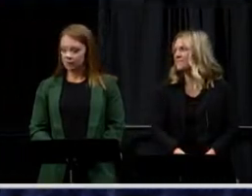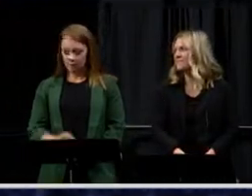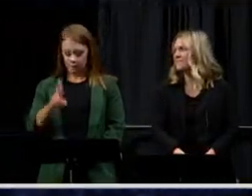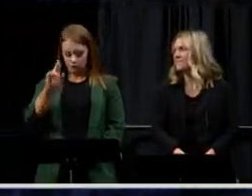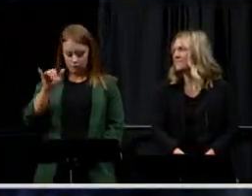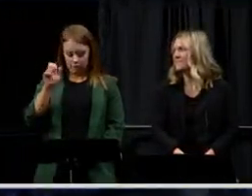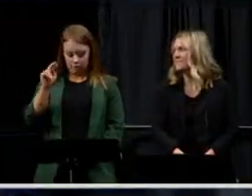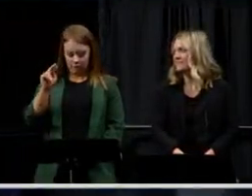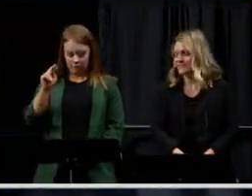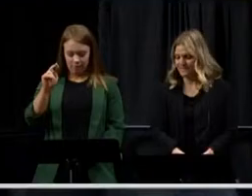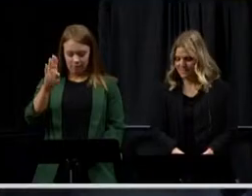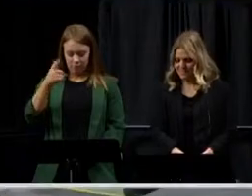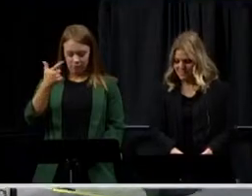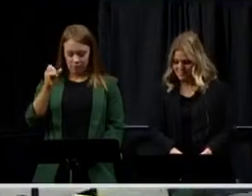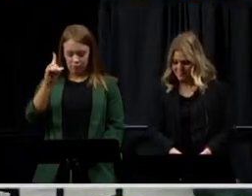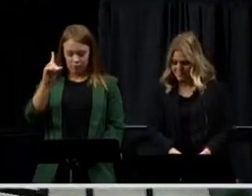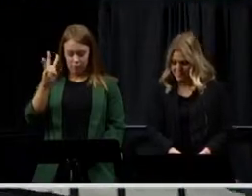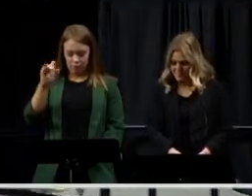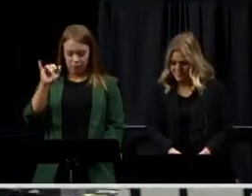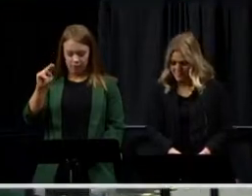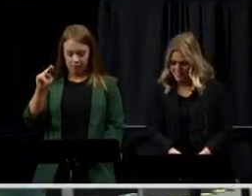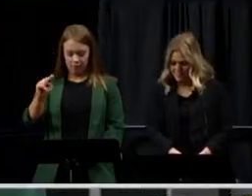Ryan Carter Goodwin.